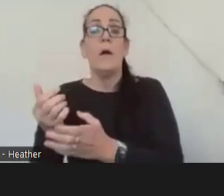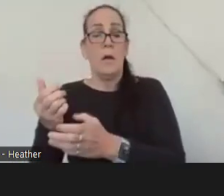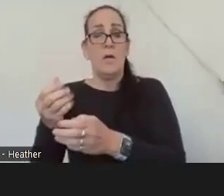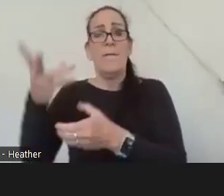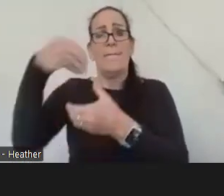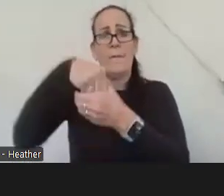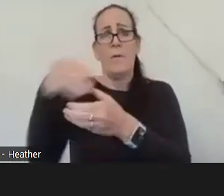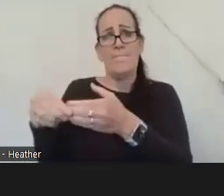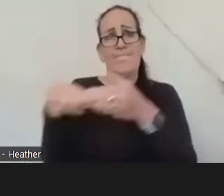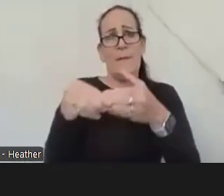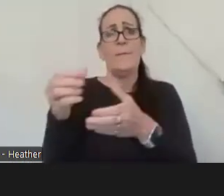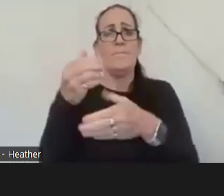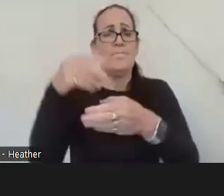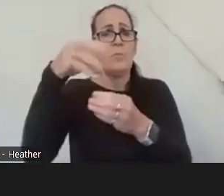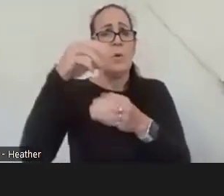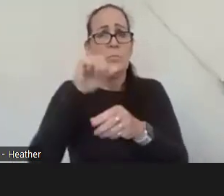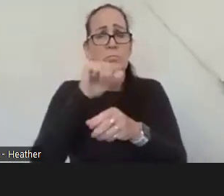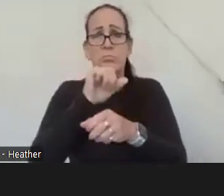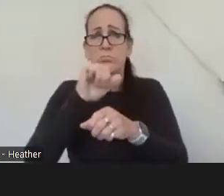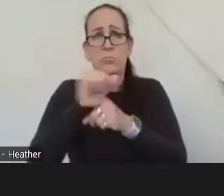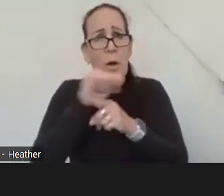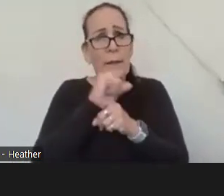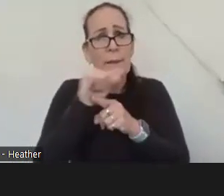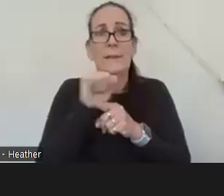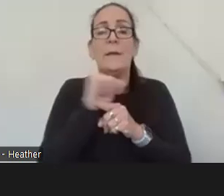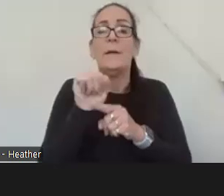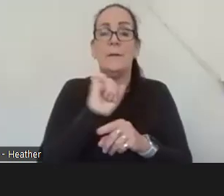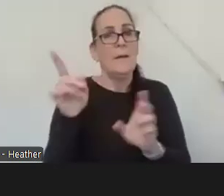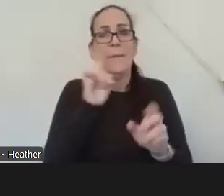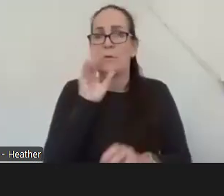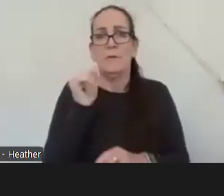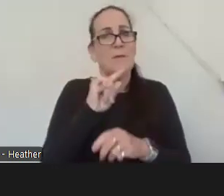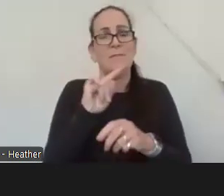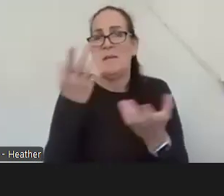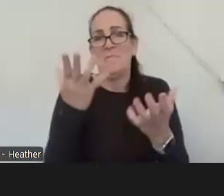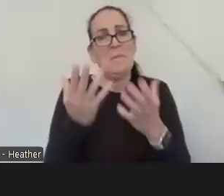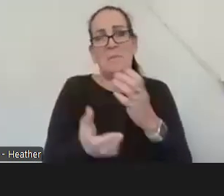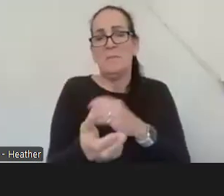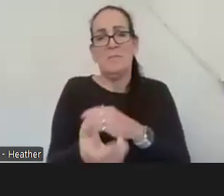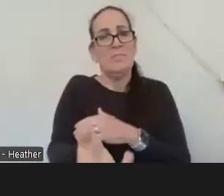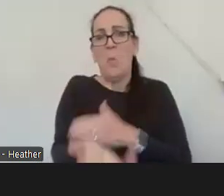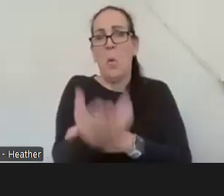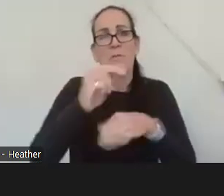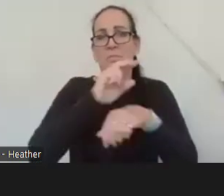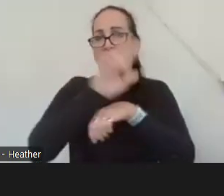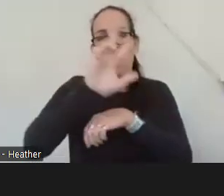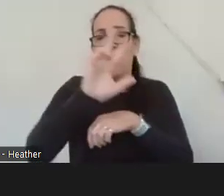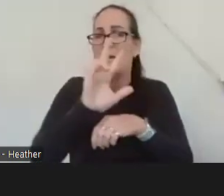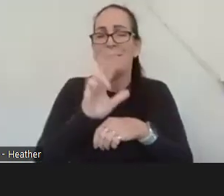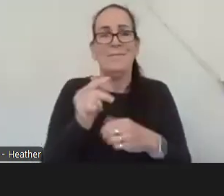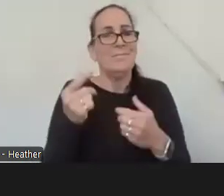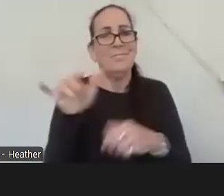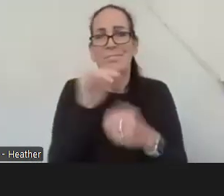support services, like at 3 o'clock in the morning, like I have had to call support lines. It's hard, it's